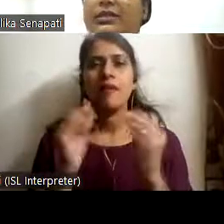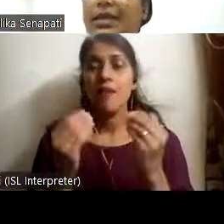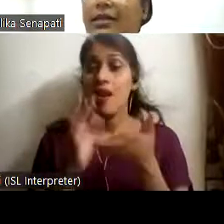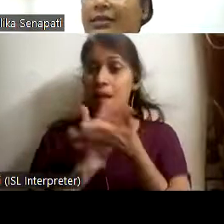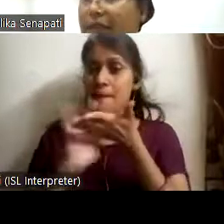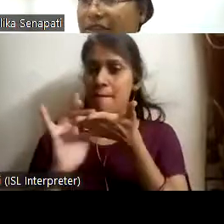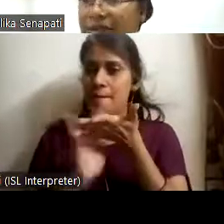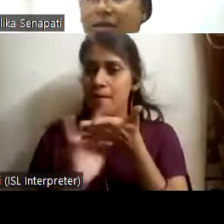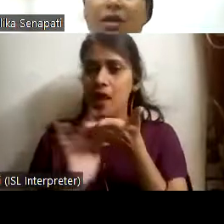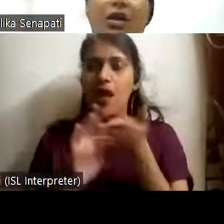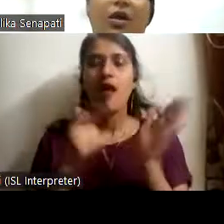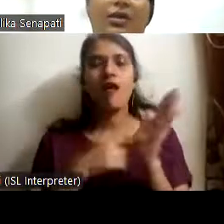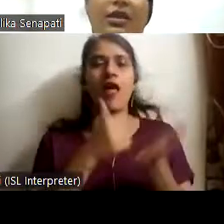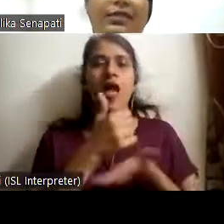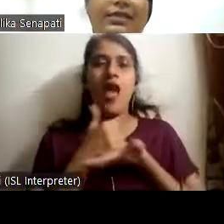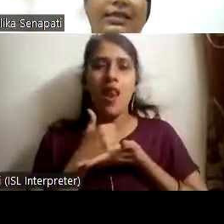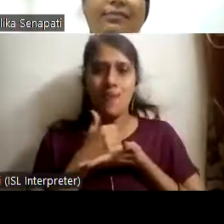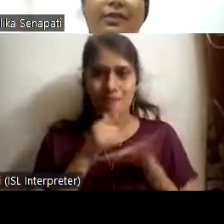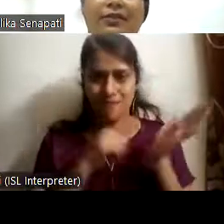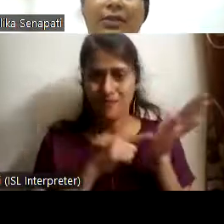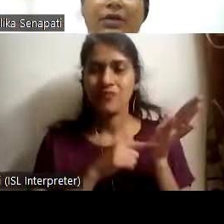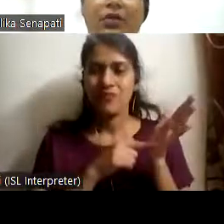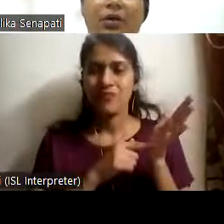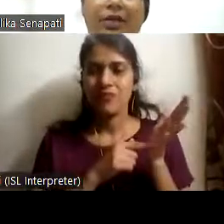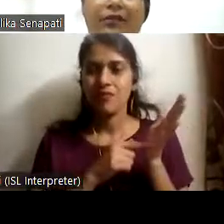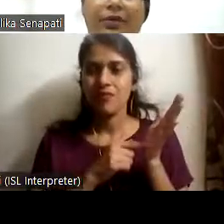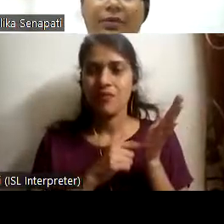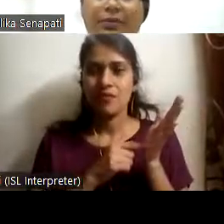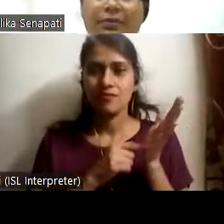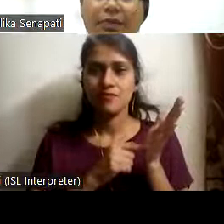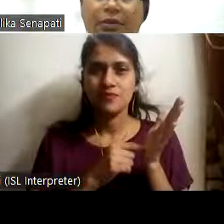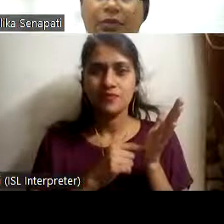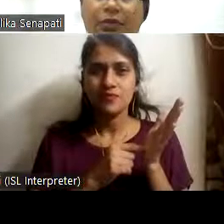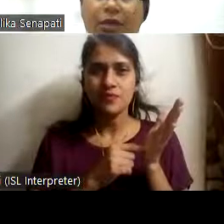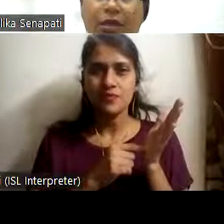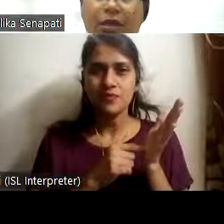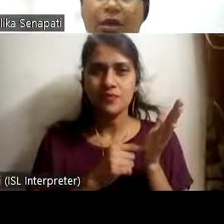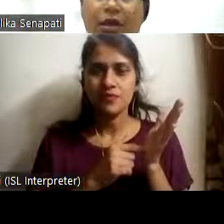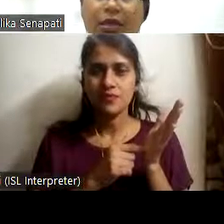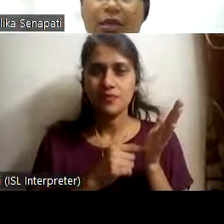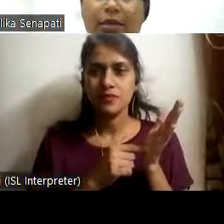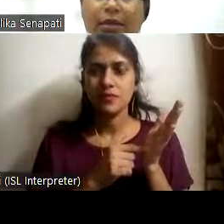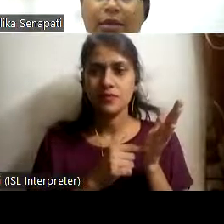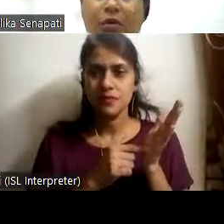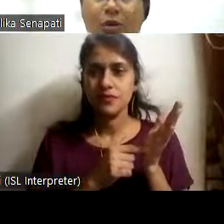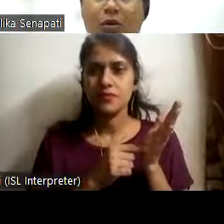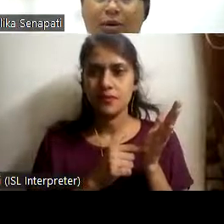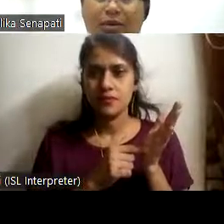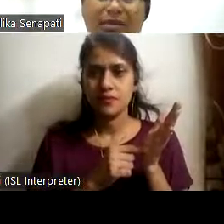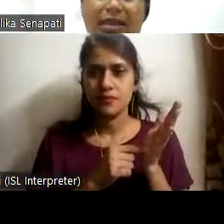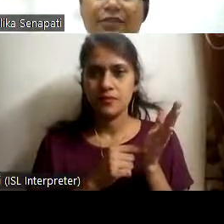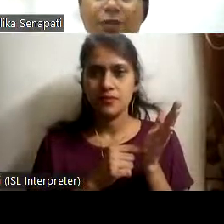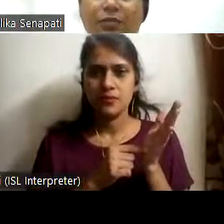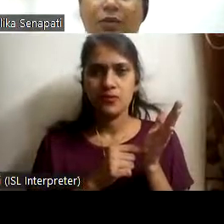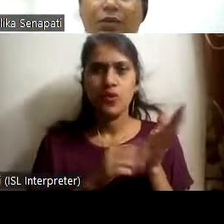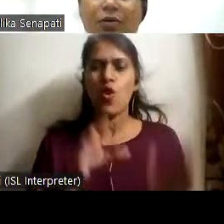in the signages, or here we see example of a kind of a, what do you call, a Coke. It's a